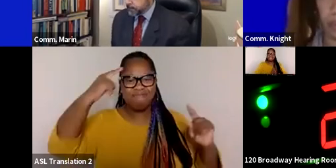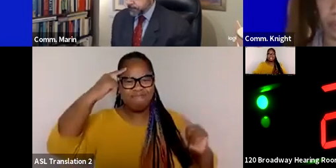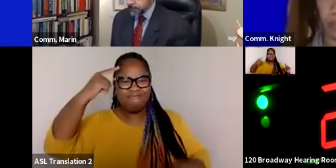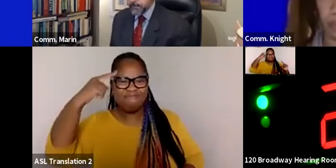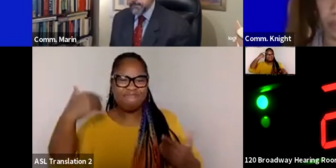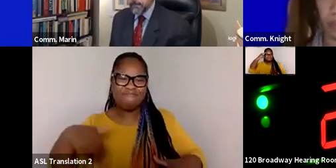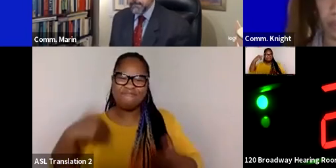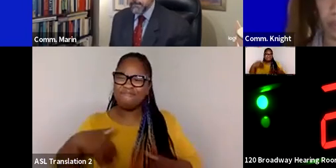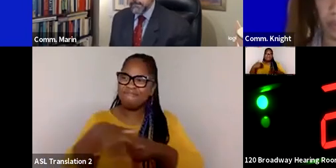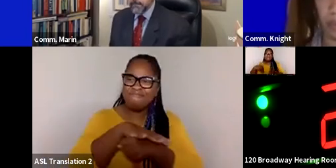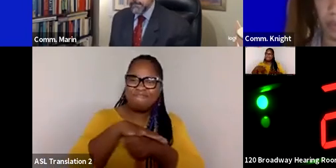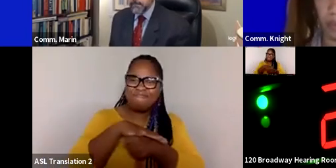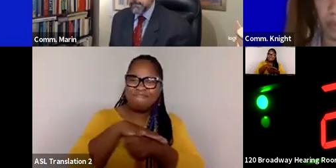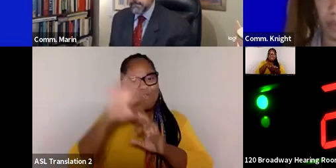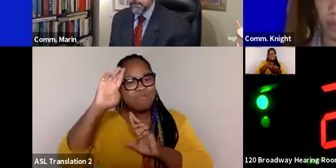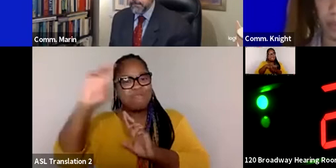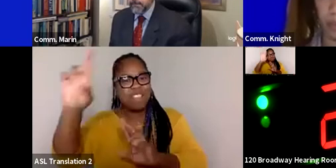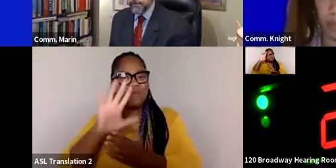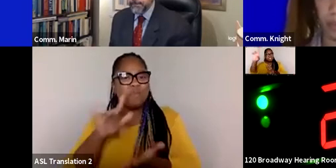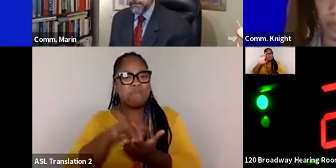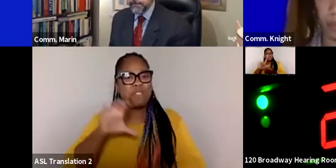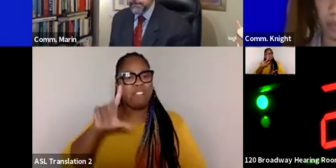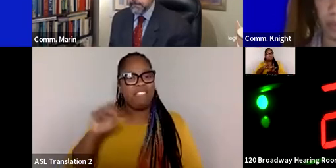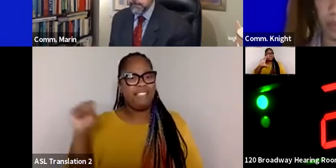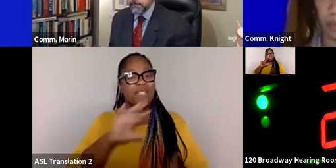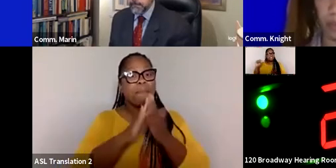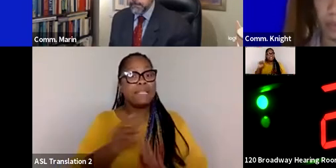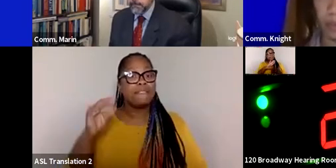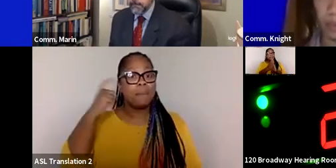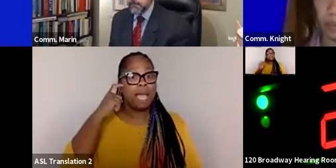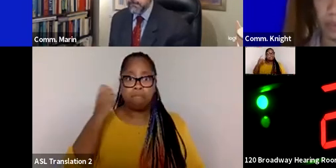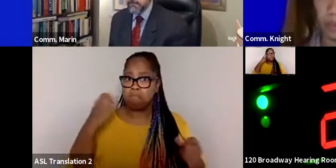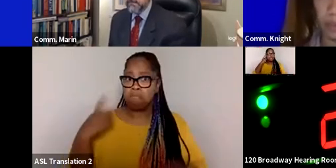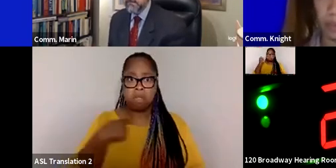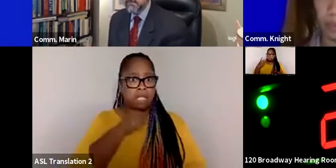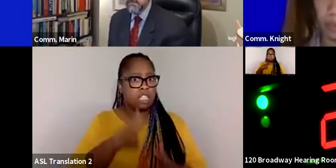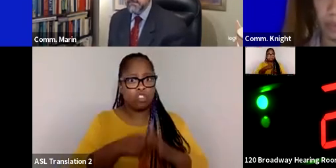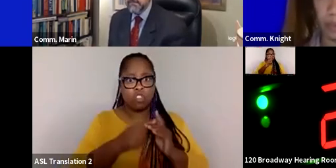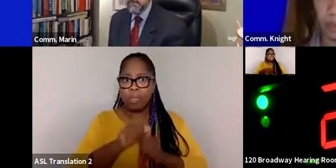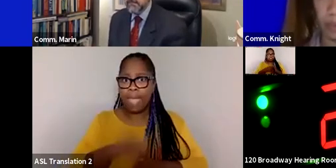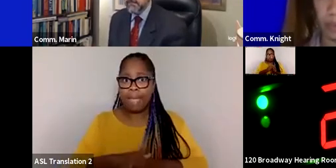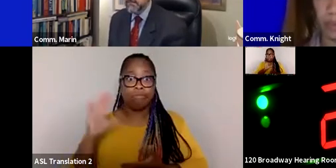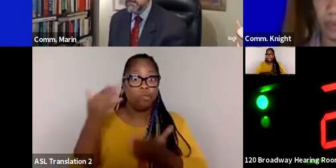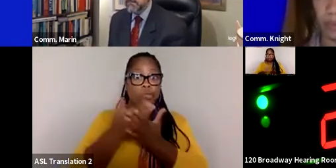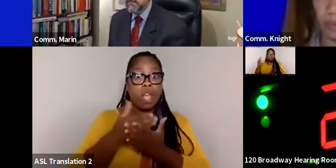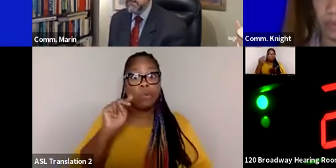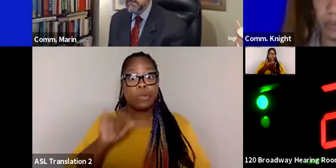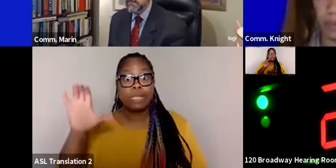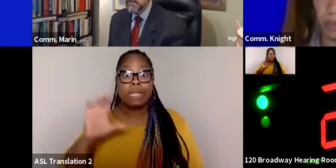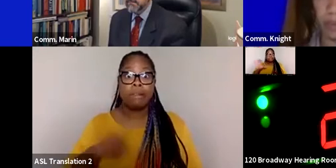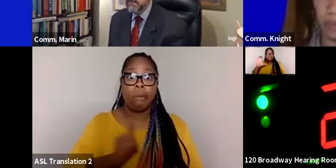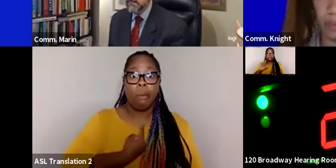respectable middle-class peace of mind. And many of us did not start out that way. We came to New York on our own. We found